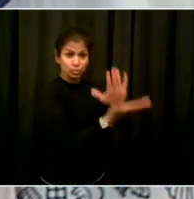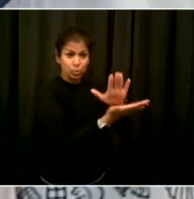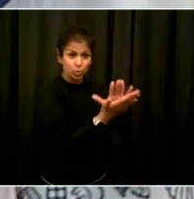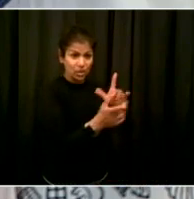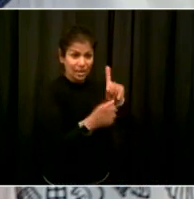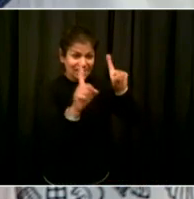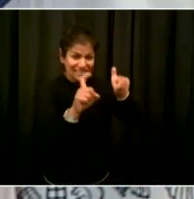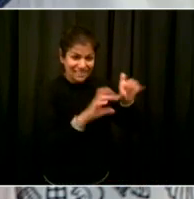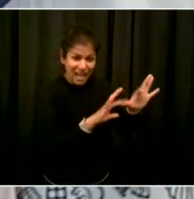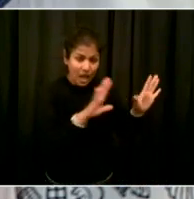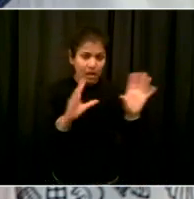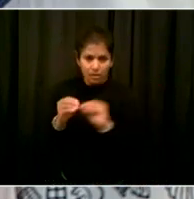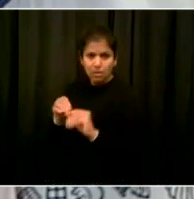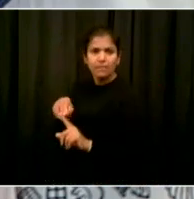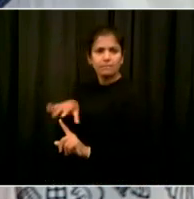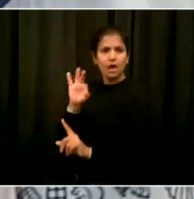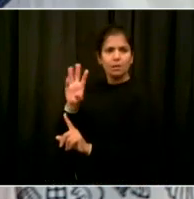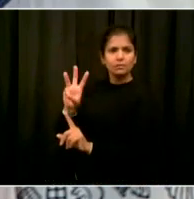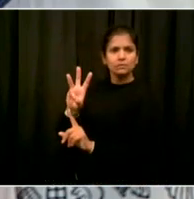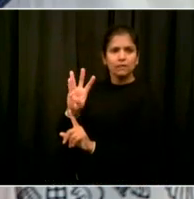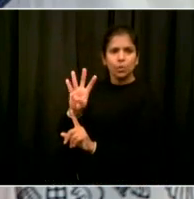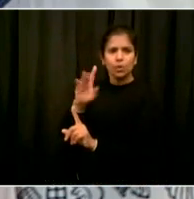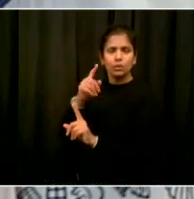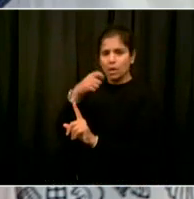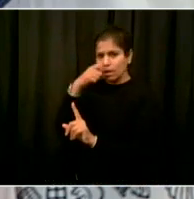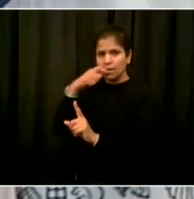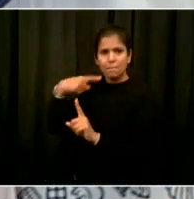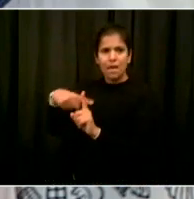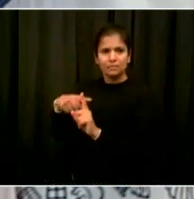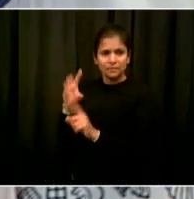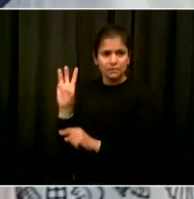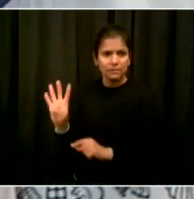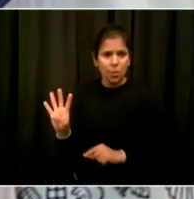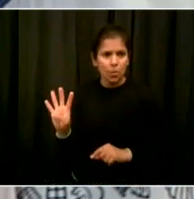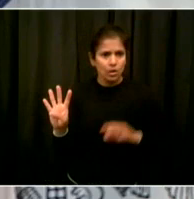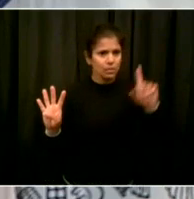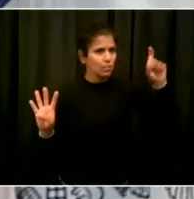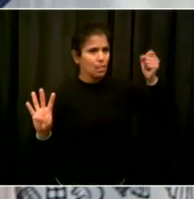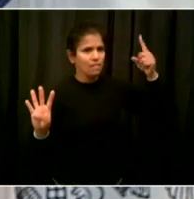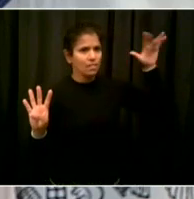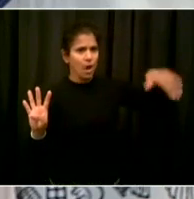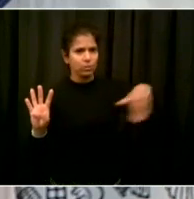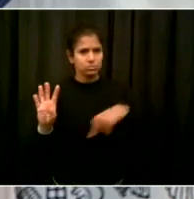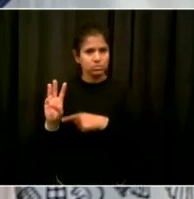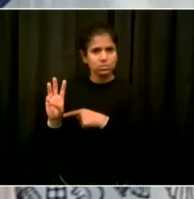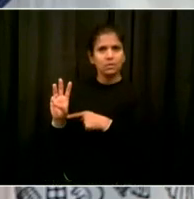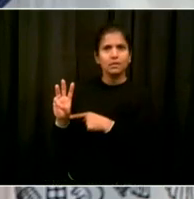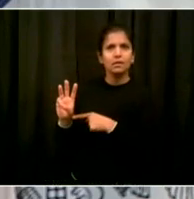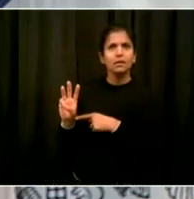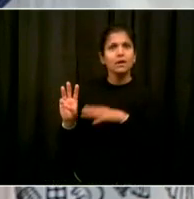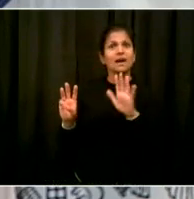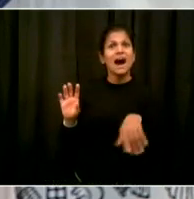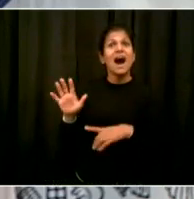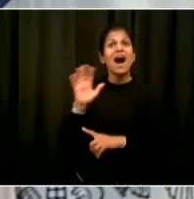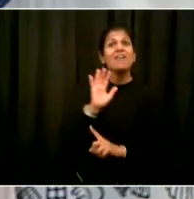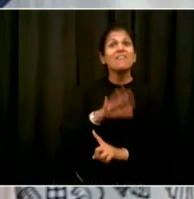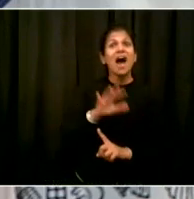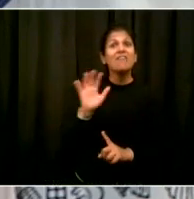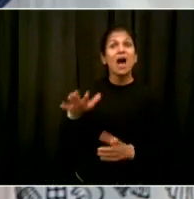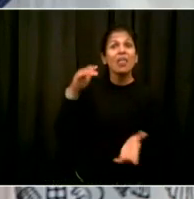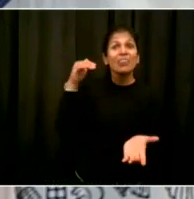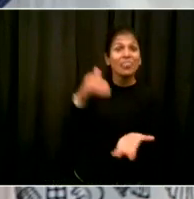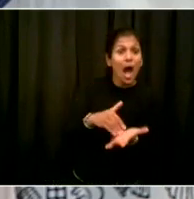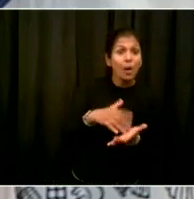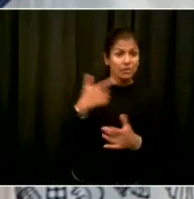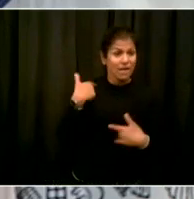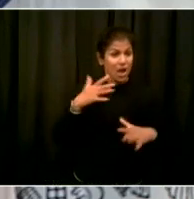out of 55,000 tests. What it says is our schools are extraordinarily safe. So yeah, we are